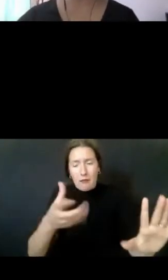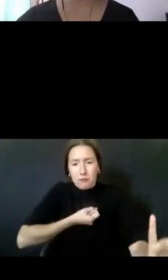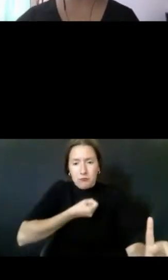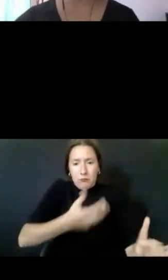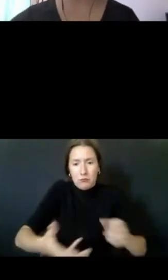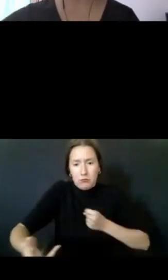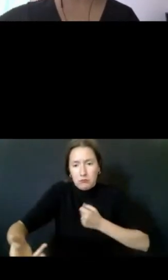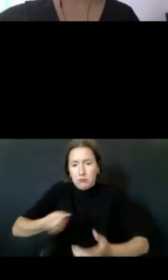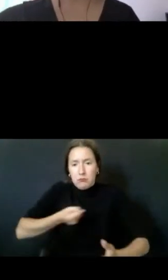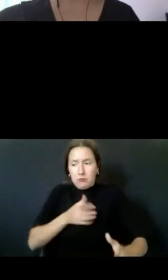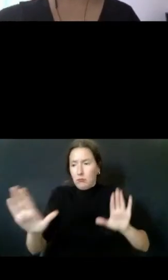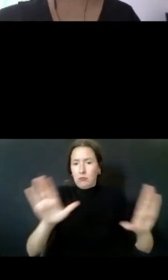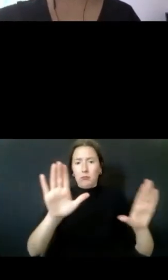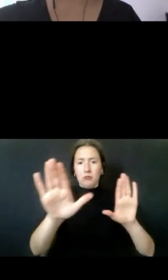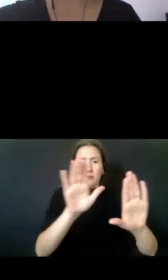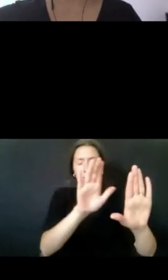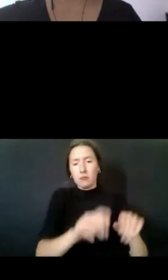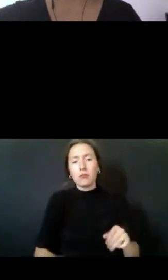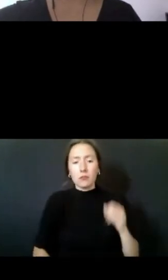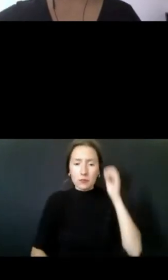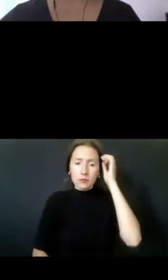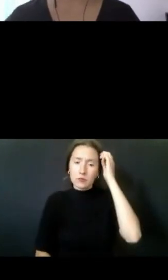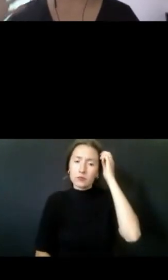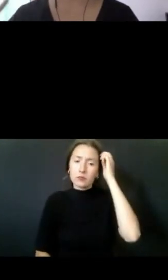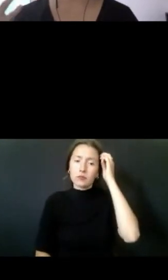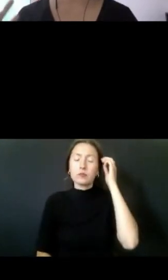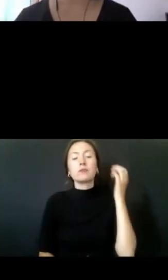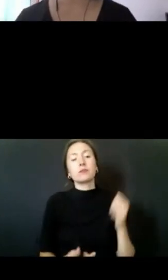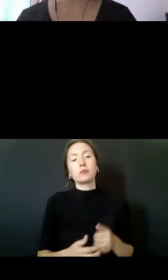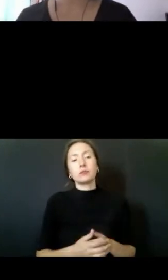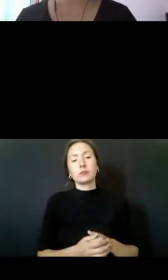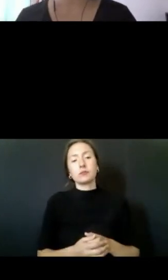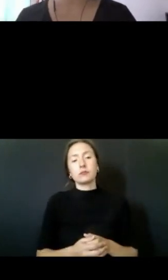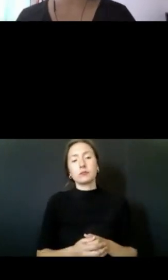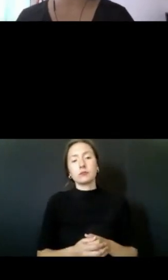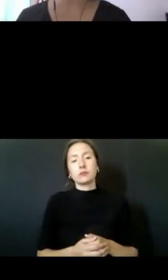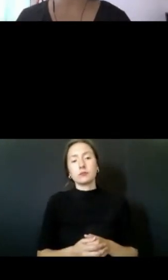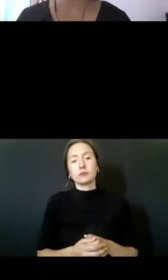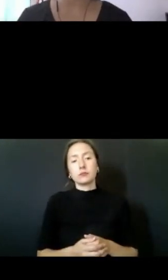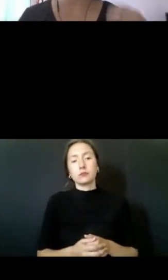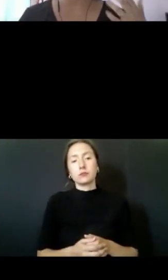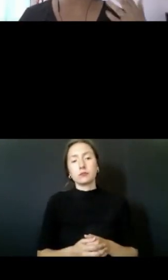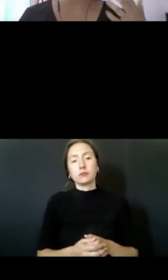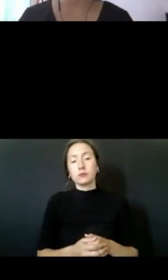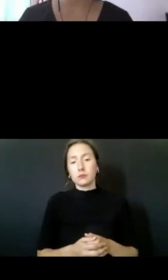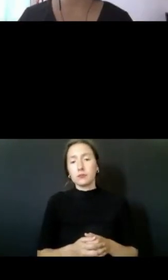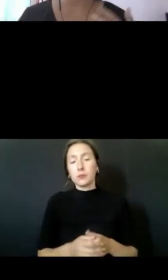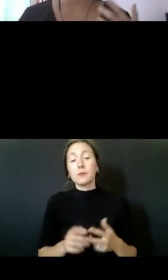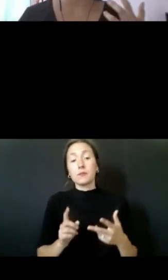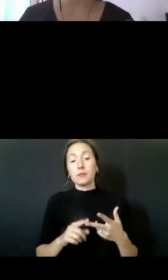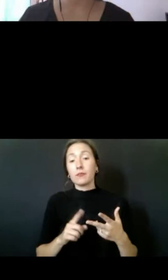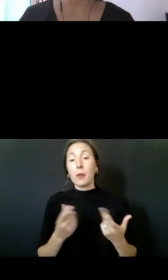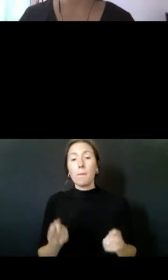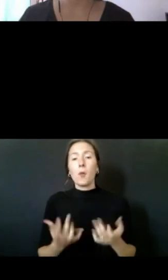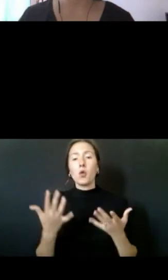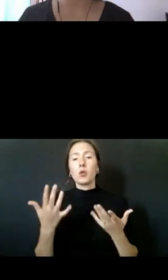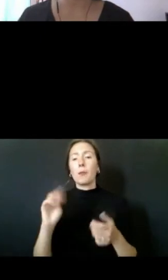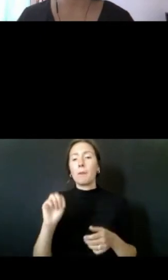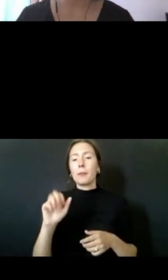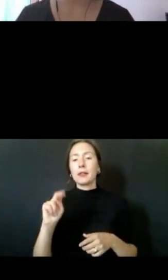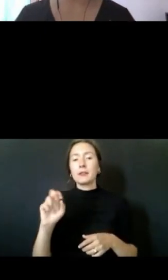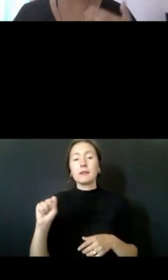Okay. And you'd be surprised what people can come up with in about 20 minutes of class time, as far as letting them express to you what